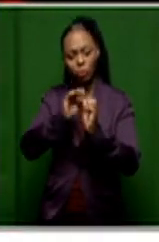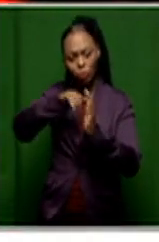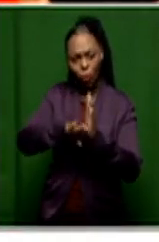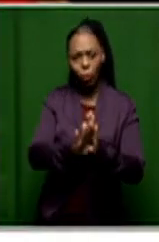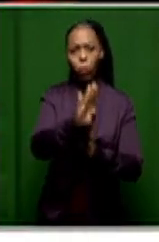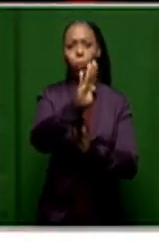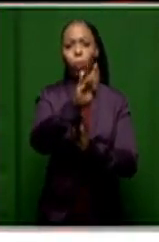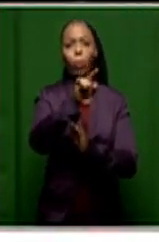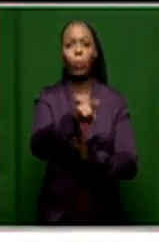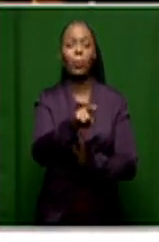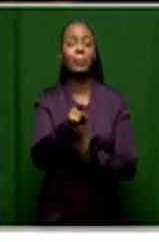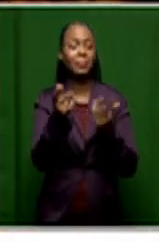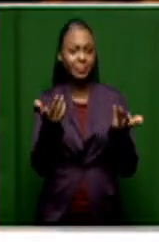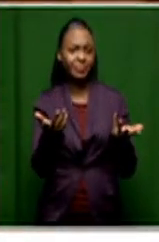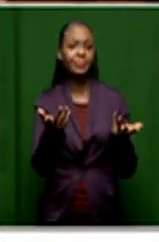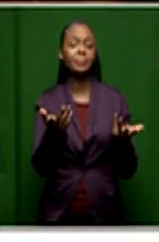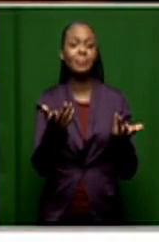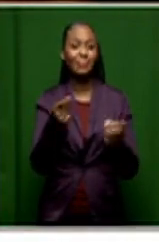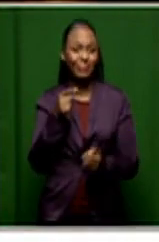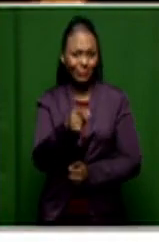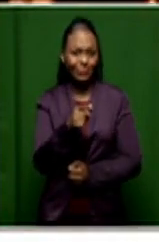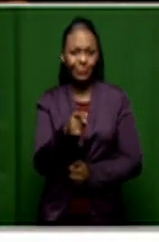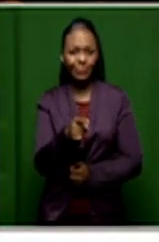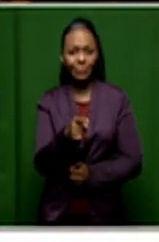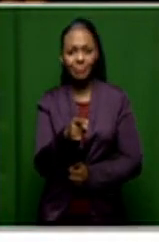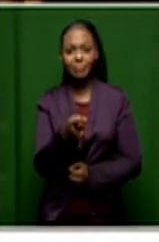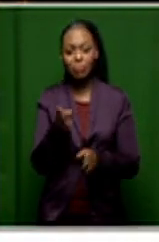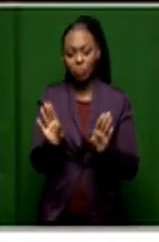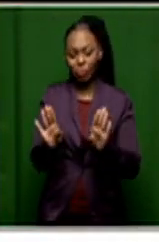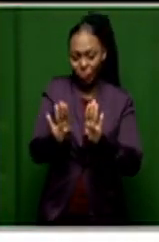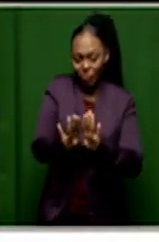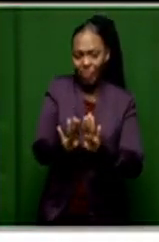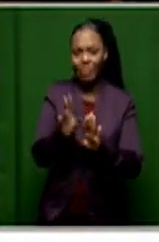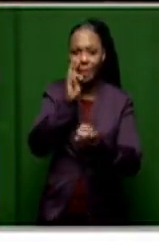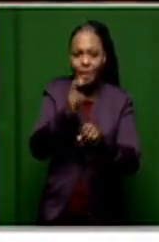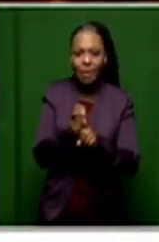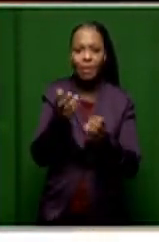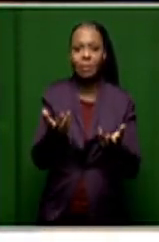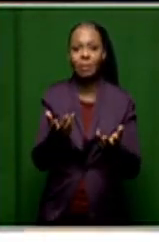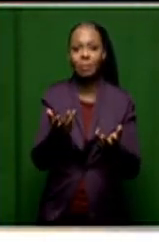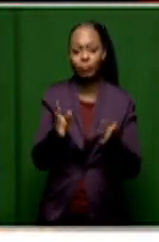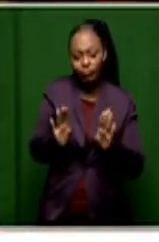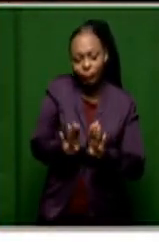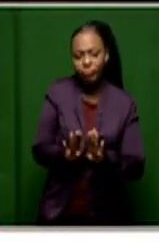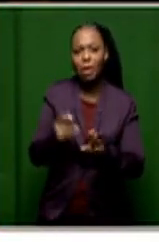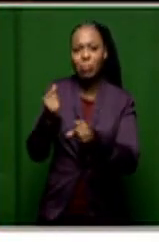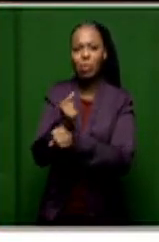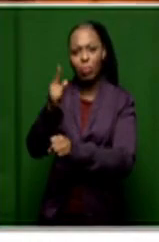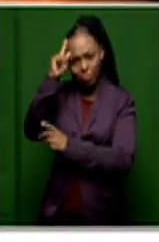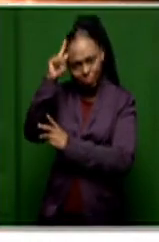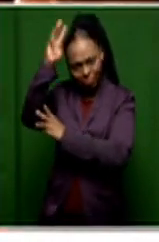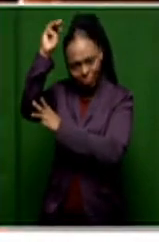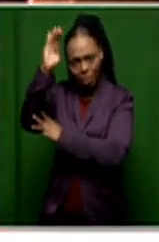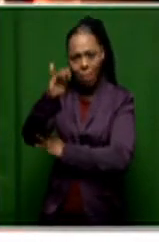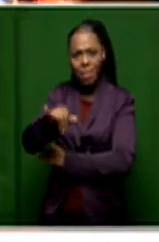in about perhaps further lockdown restrictions, as we've seen imposed in Nelson Mandela Bay. We